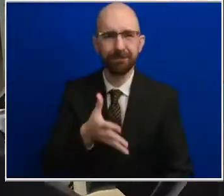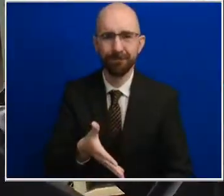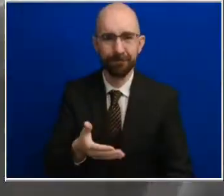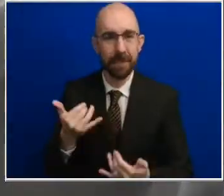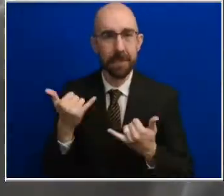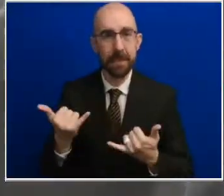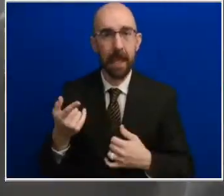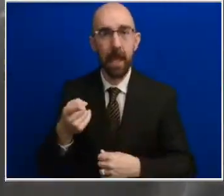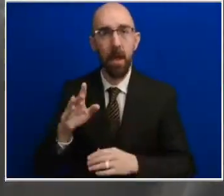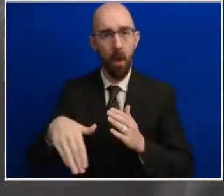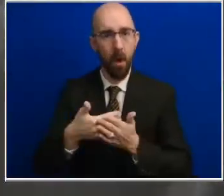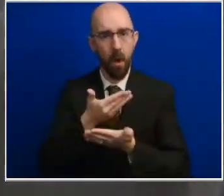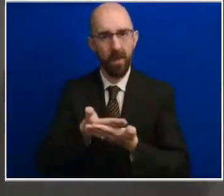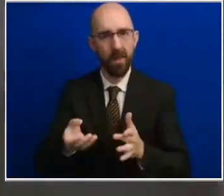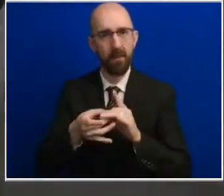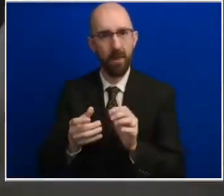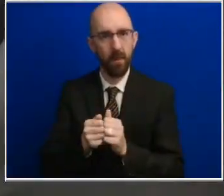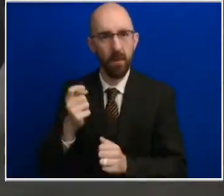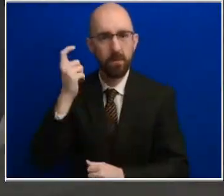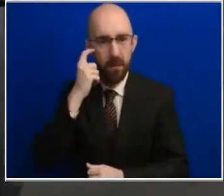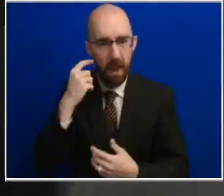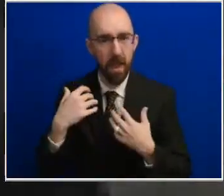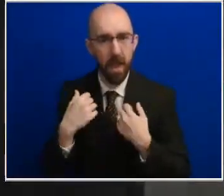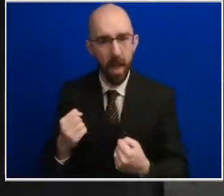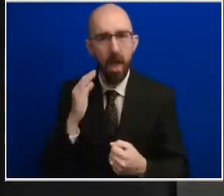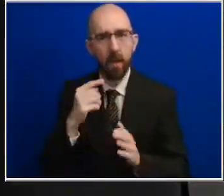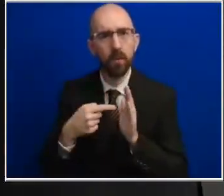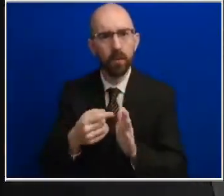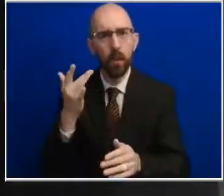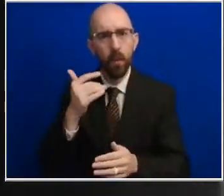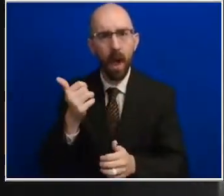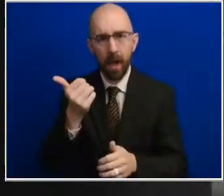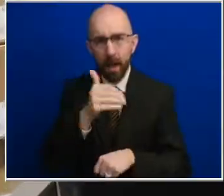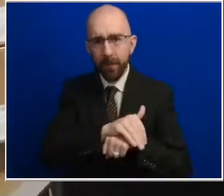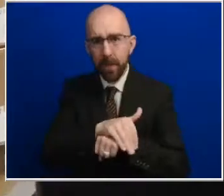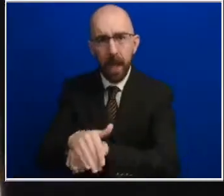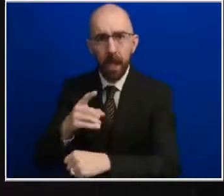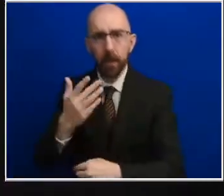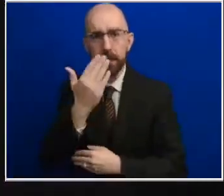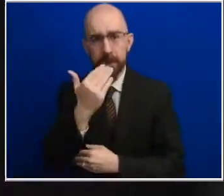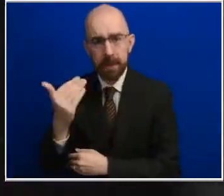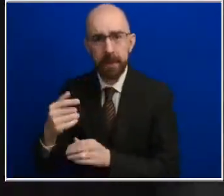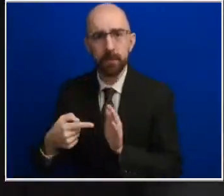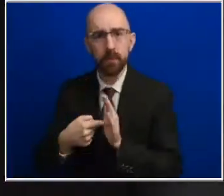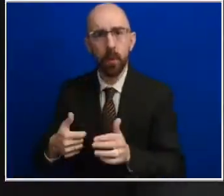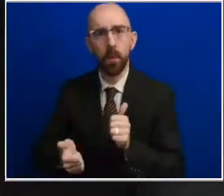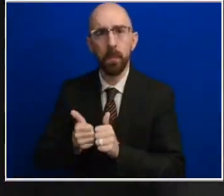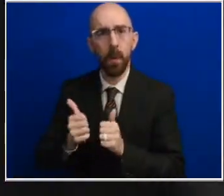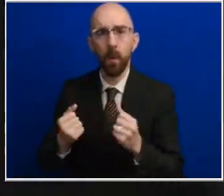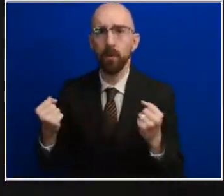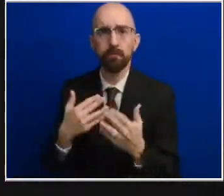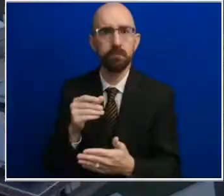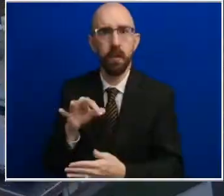Brain Health, we'll show you why going to sleep every night marked the most terrifying part of every day.